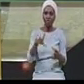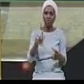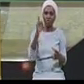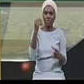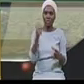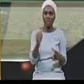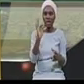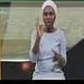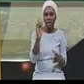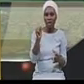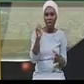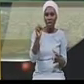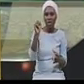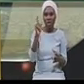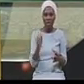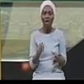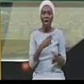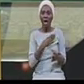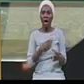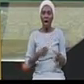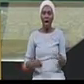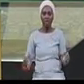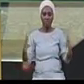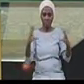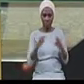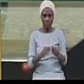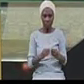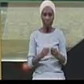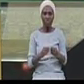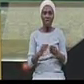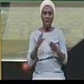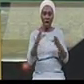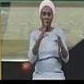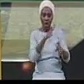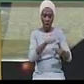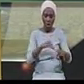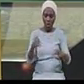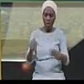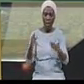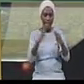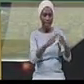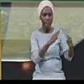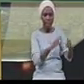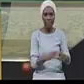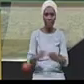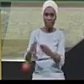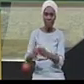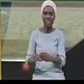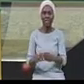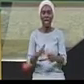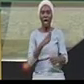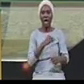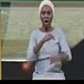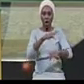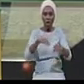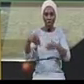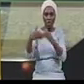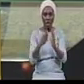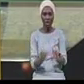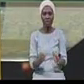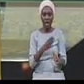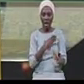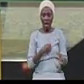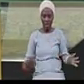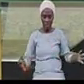solemn assembly. Gather the people. Sanctify the congregation. Assemble the elders. It says, gather the